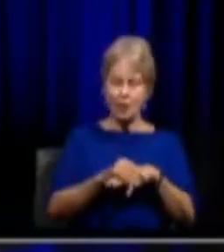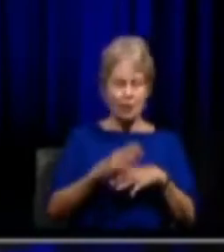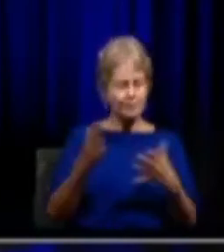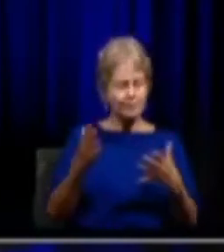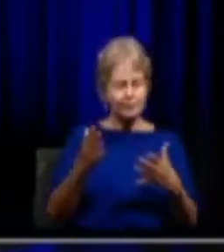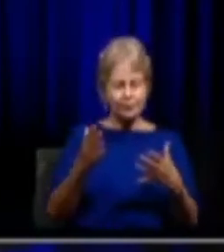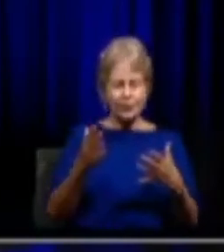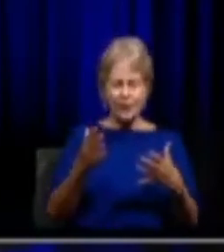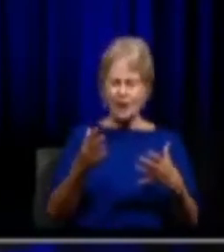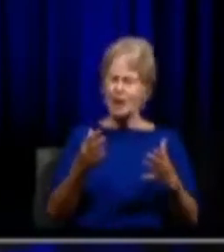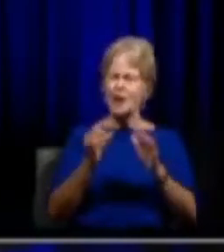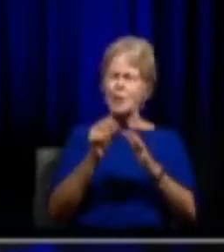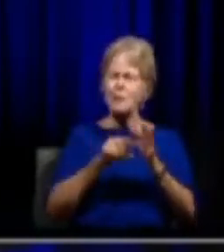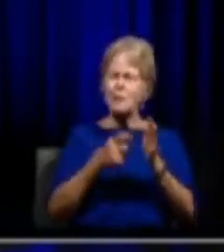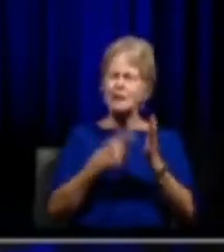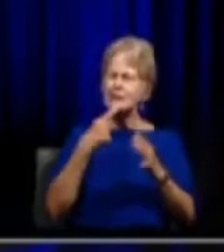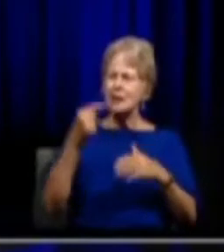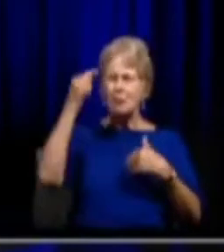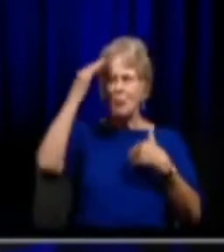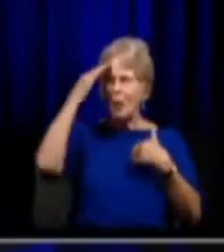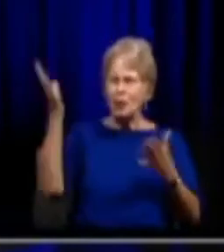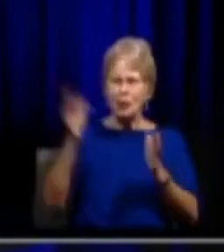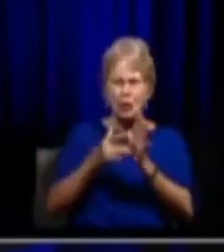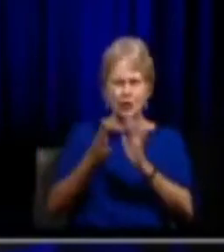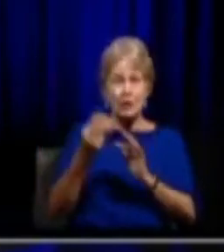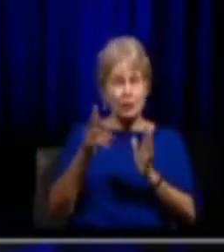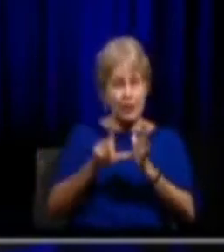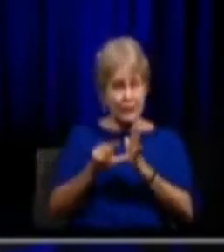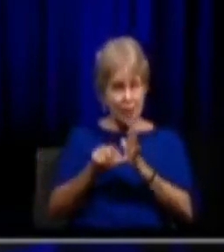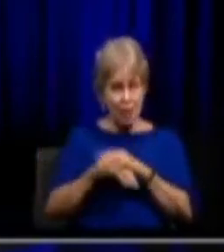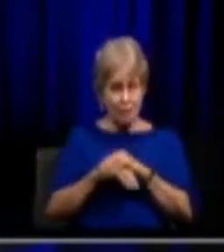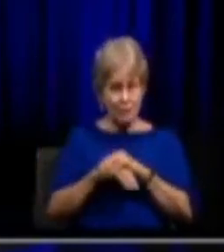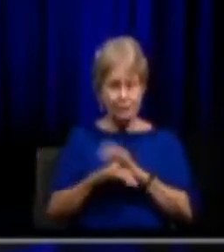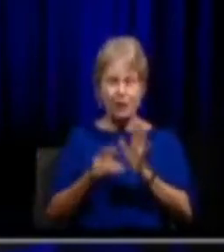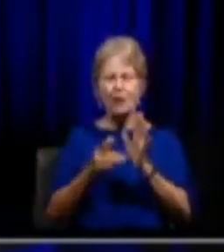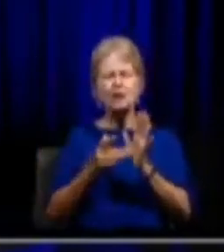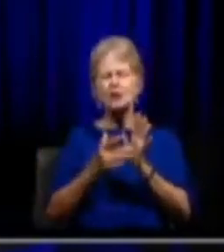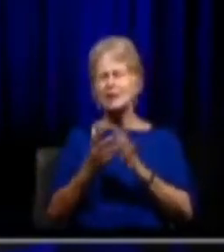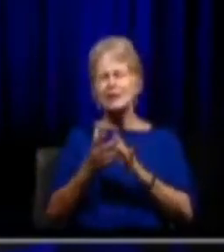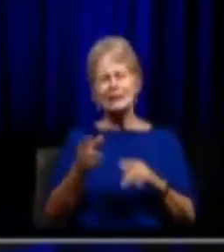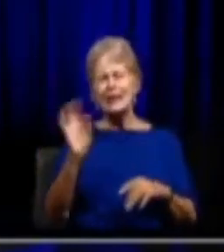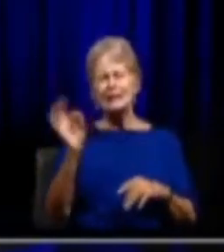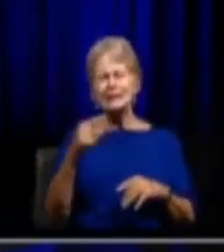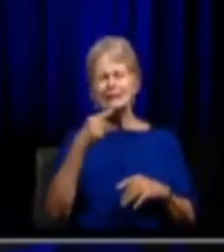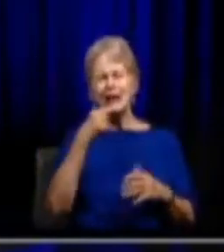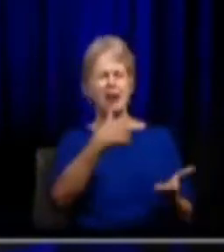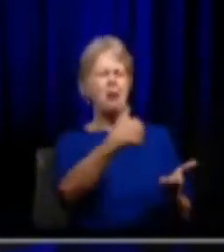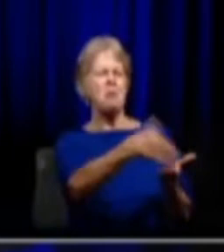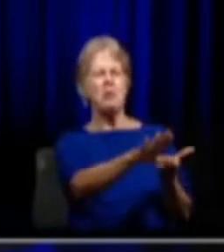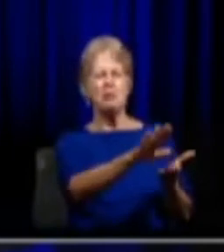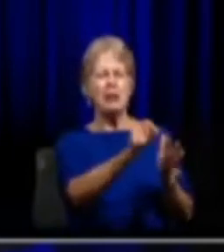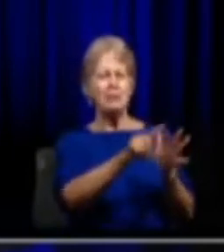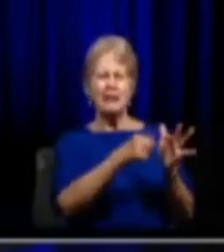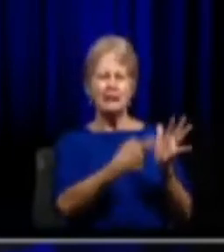remove him from his inner circle. He didn't get offended and then go, that's it, I've got to cut you out of my life. His words